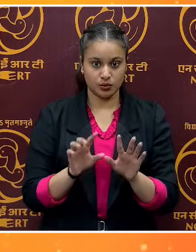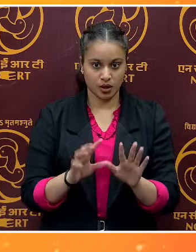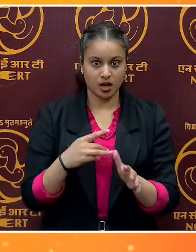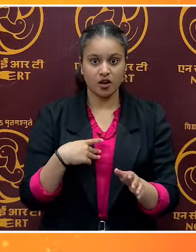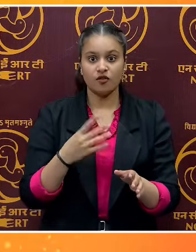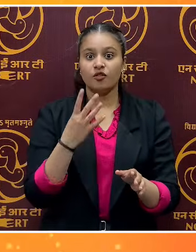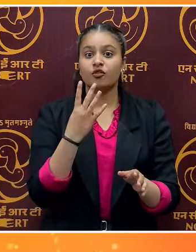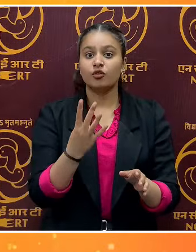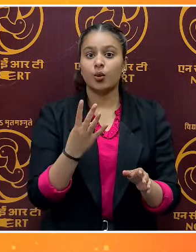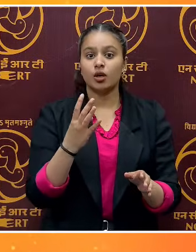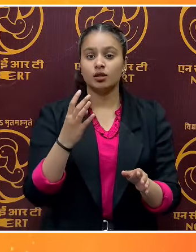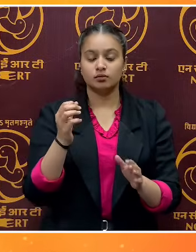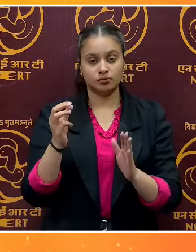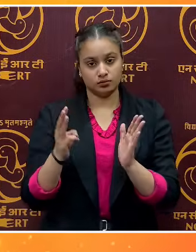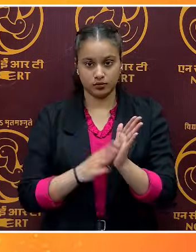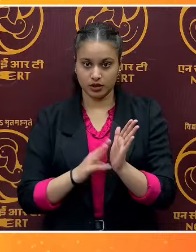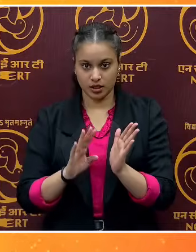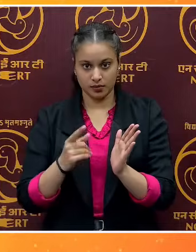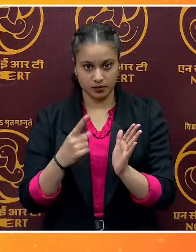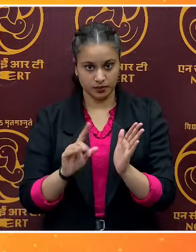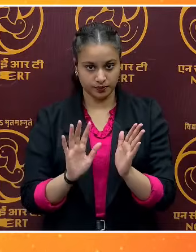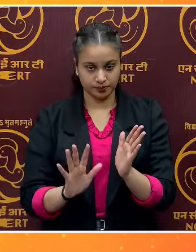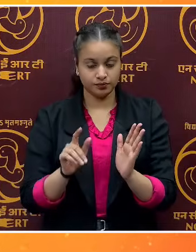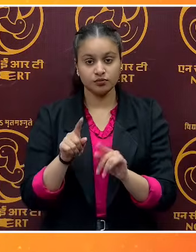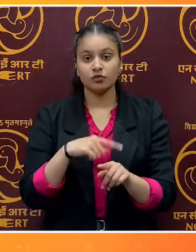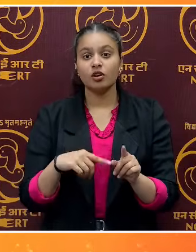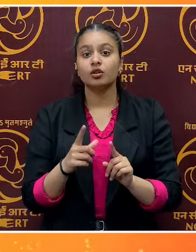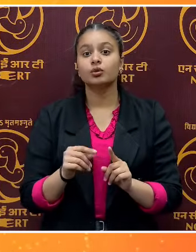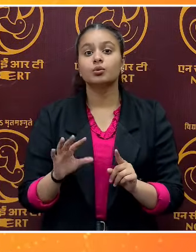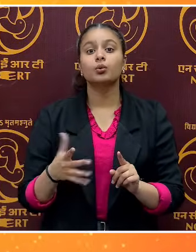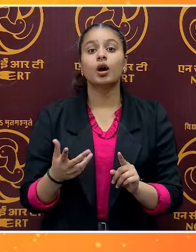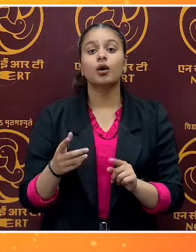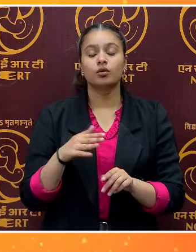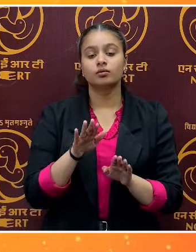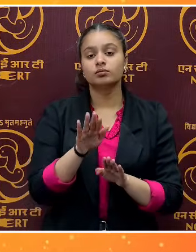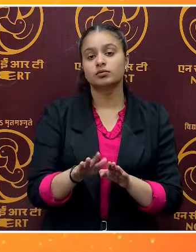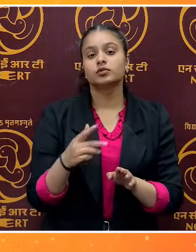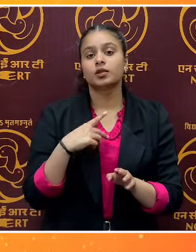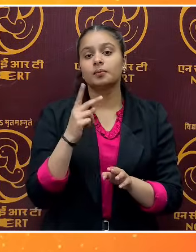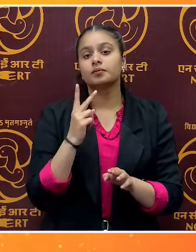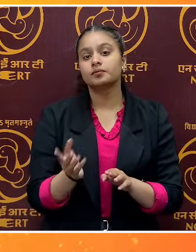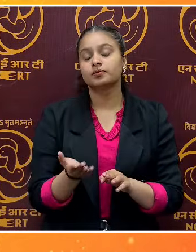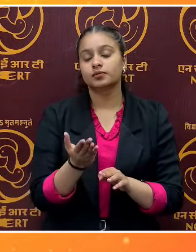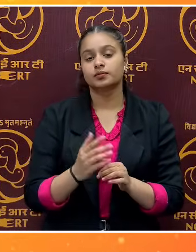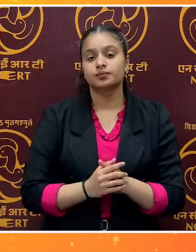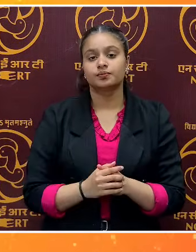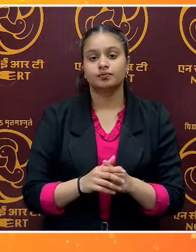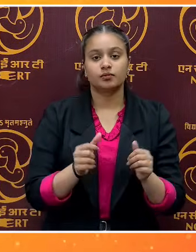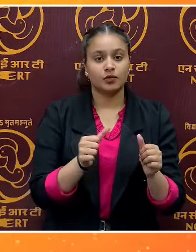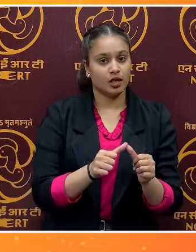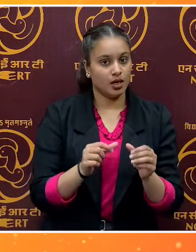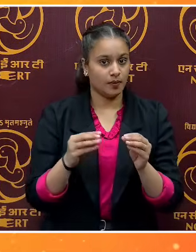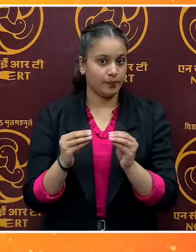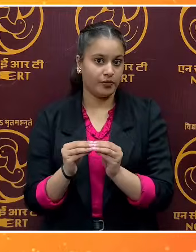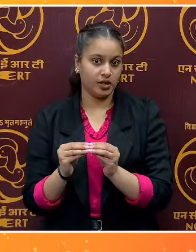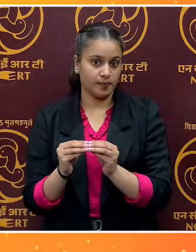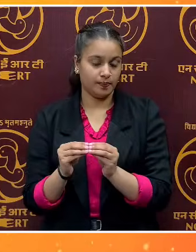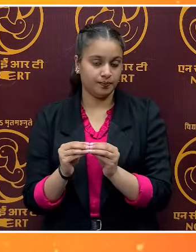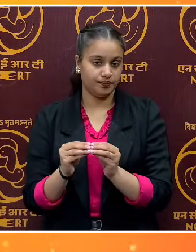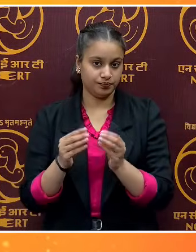4 centimeters, right. So, how will we do? Let us see the steps first. Let me draw AB